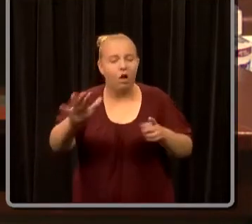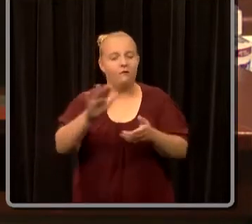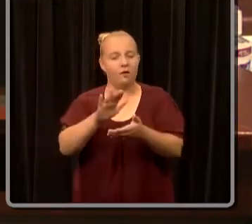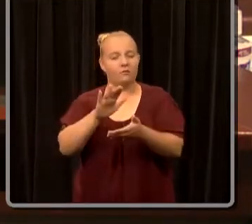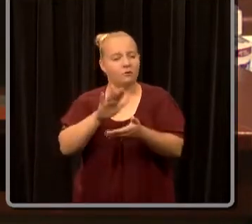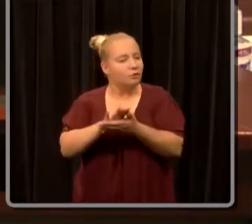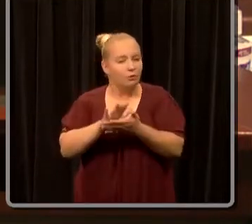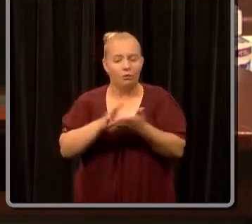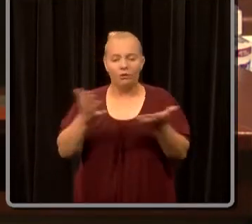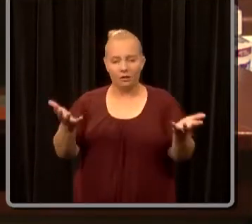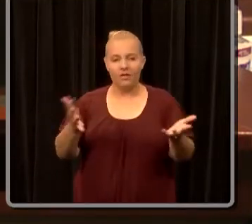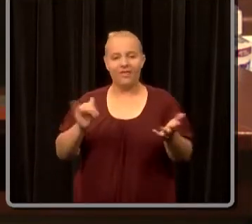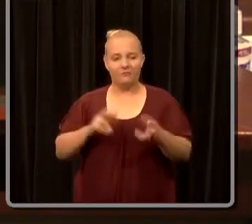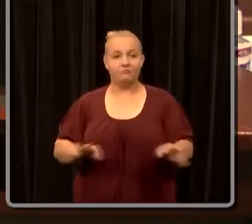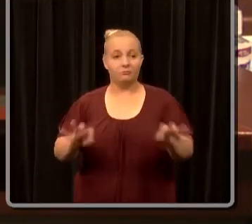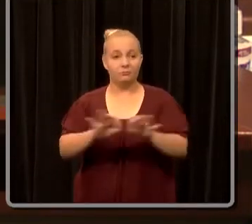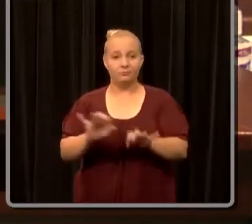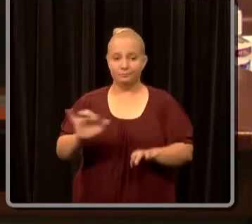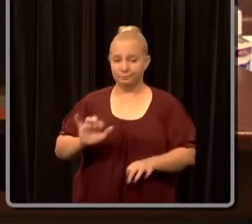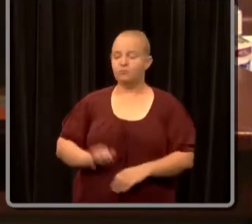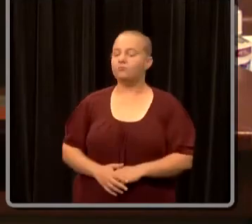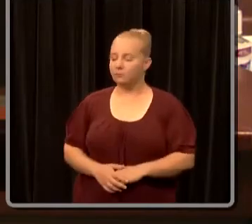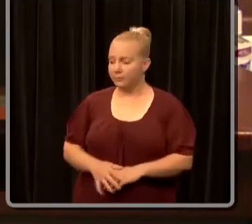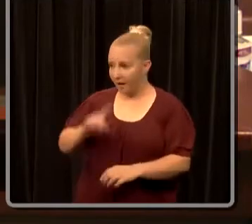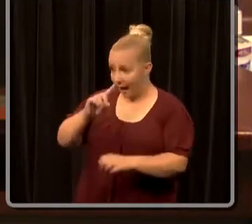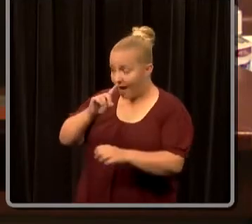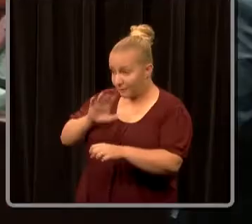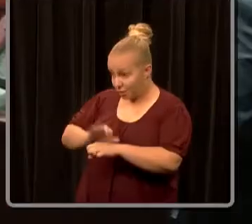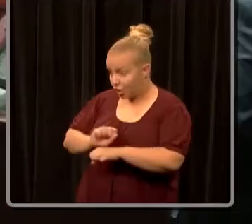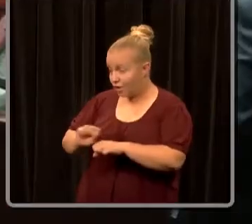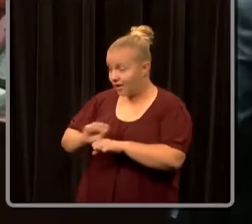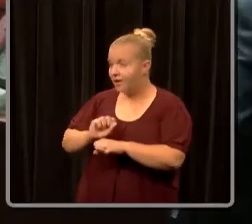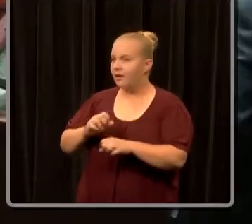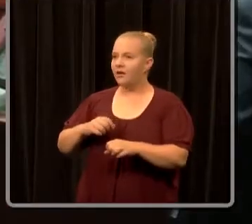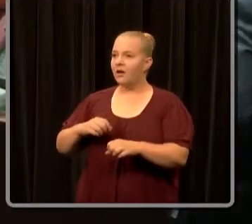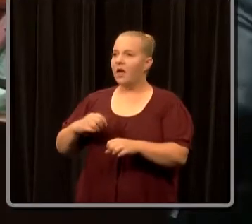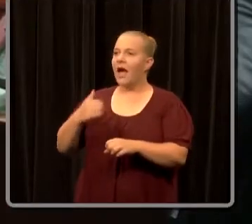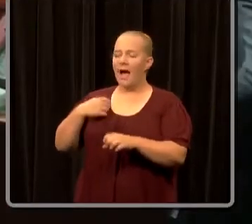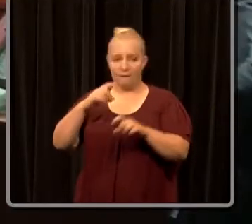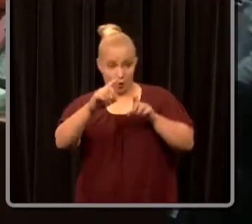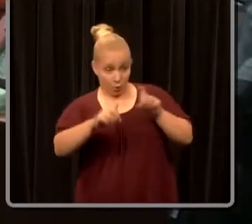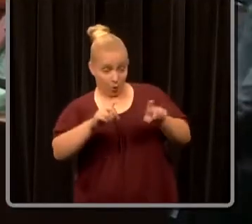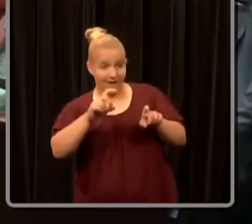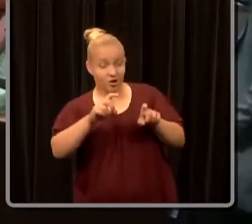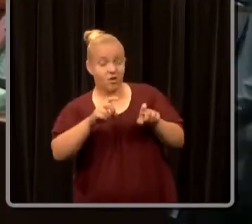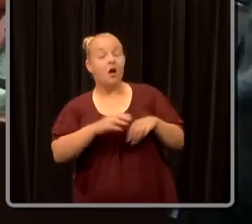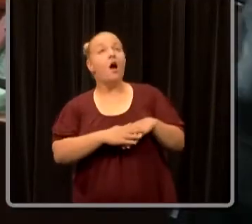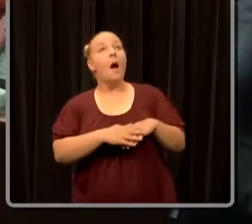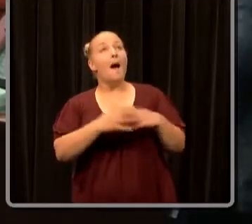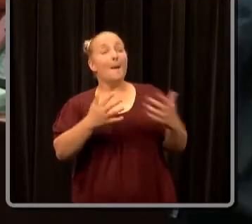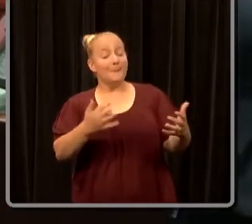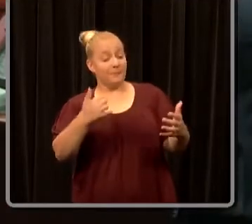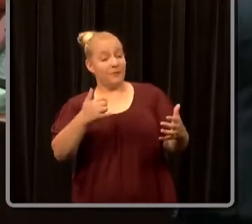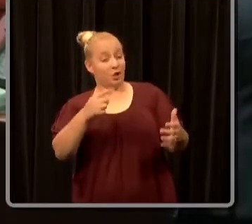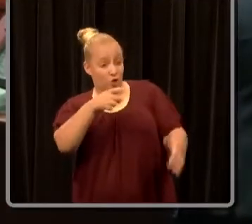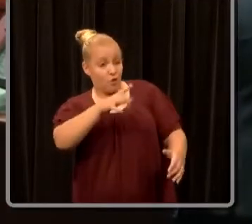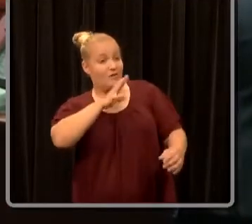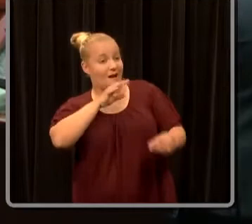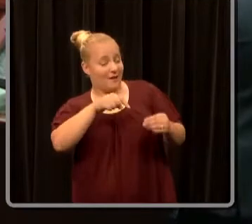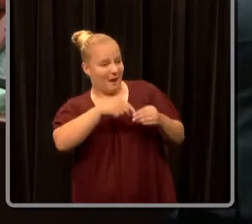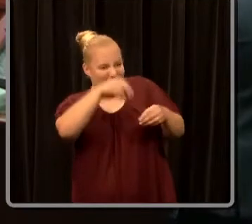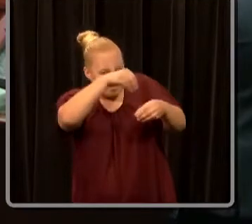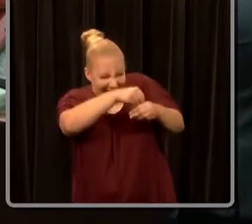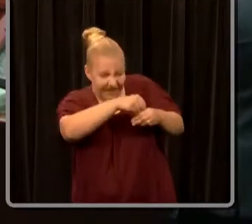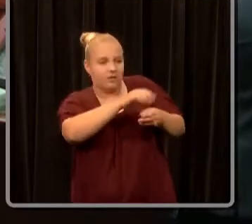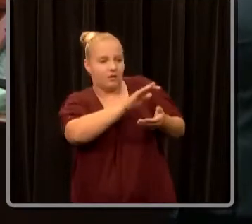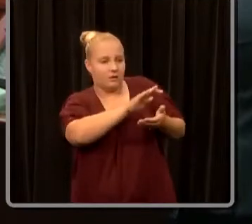too. Yeah, absolutely. I've got a couple questions I could ask. When you talk about in the buildings,